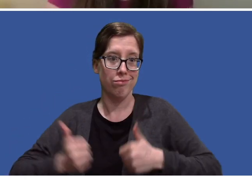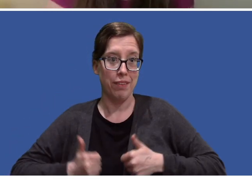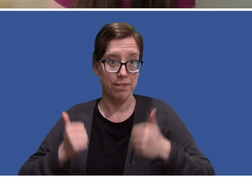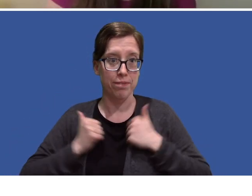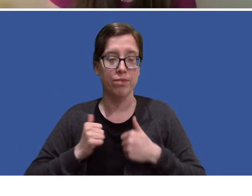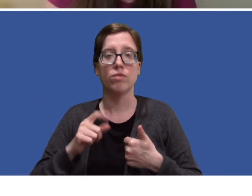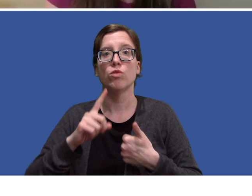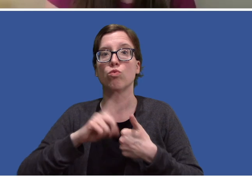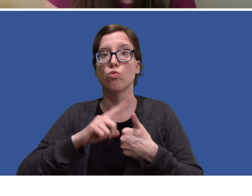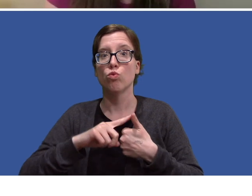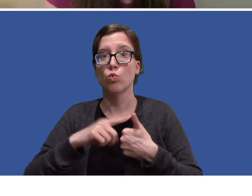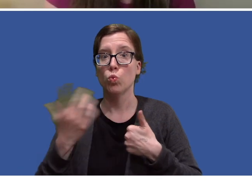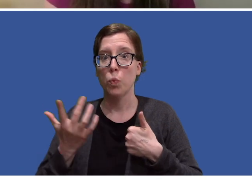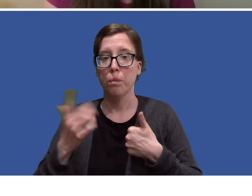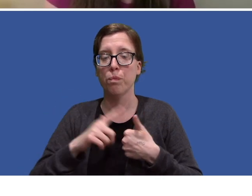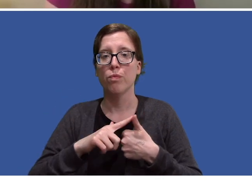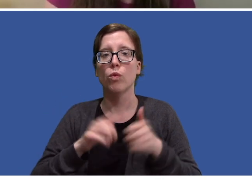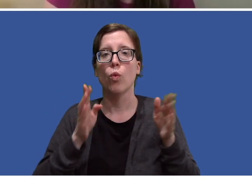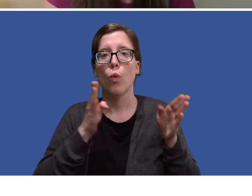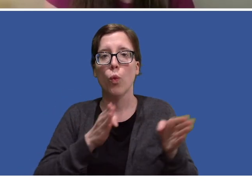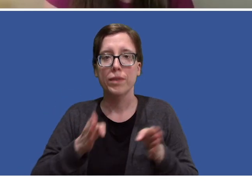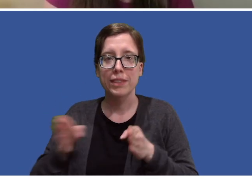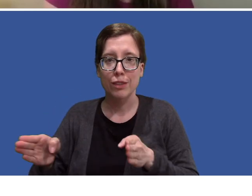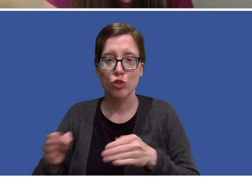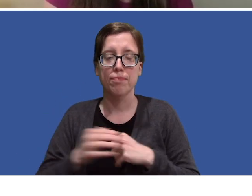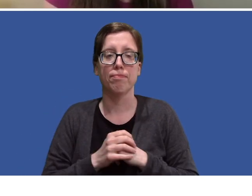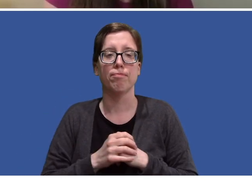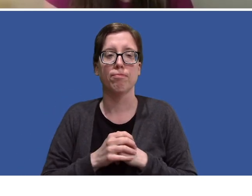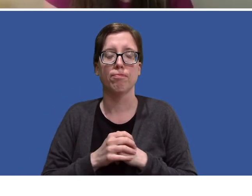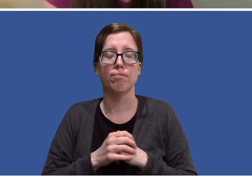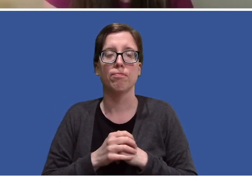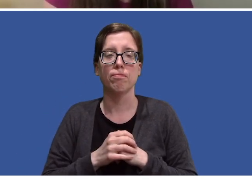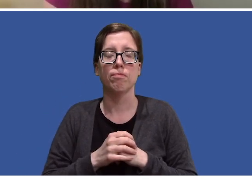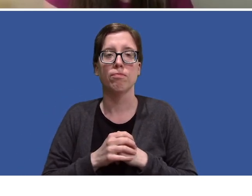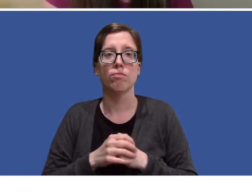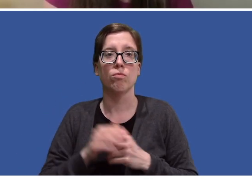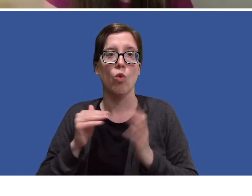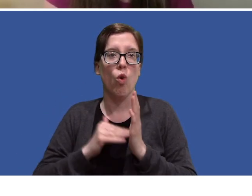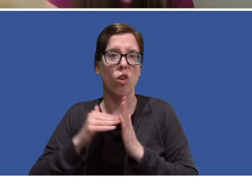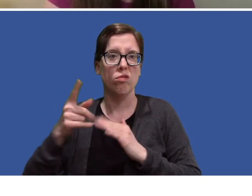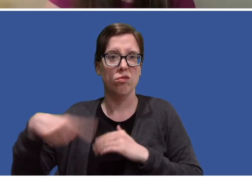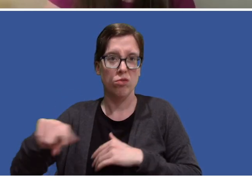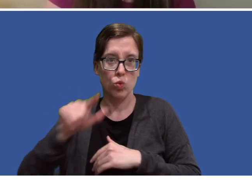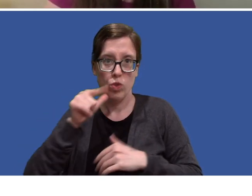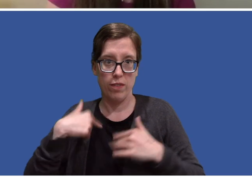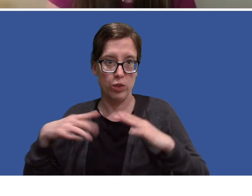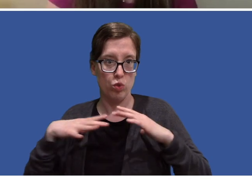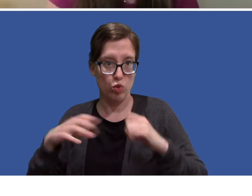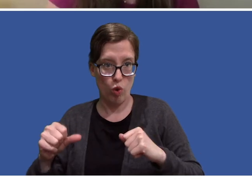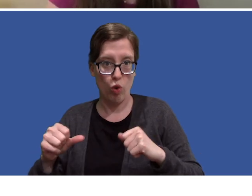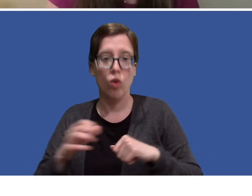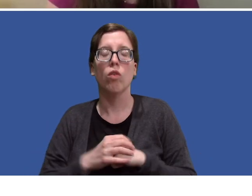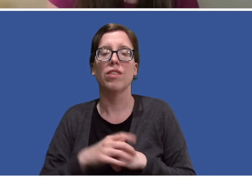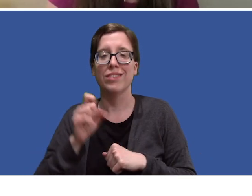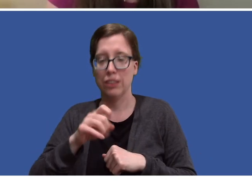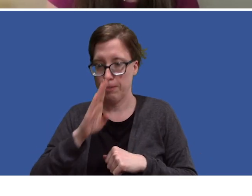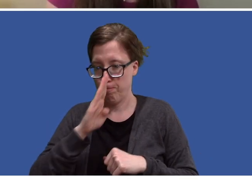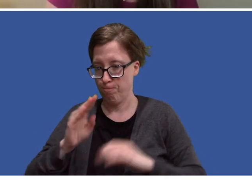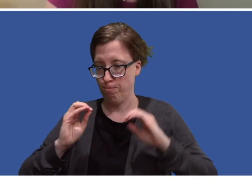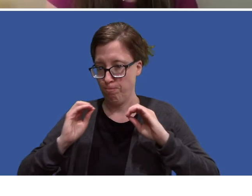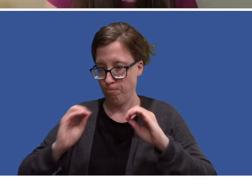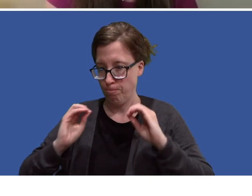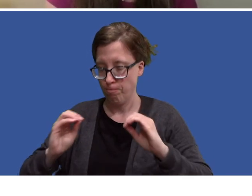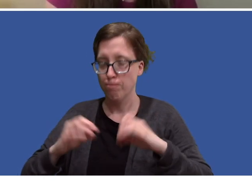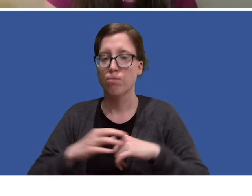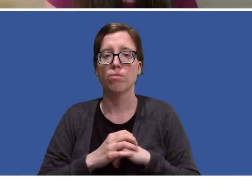Oftentimes, individuals with CHARGE syndrome need explicit instruction and organizational skills.